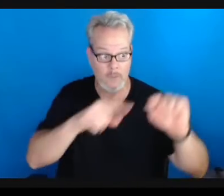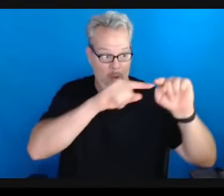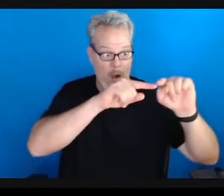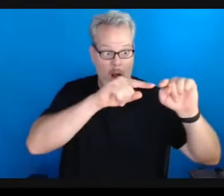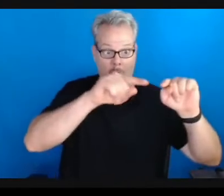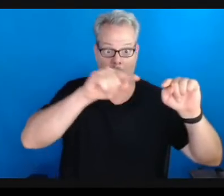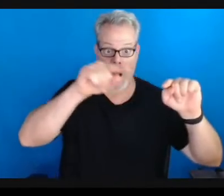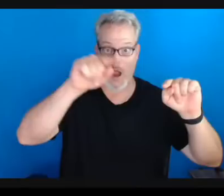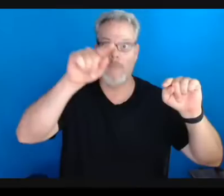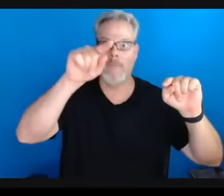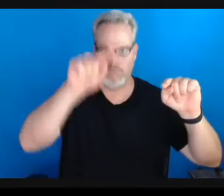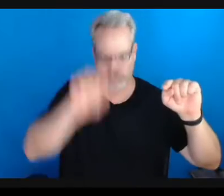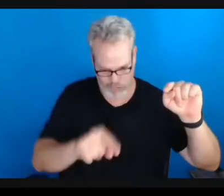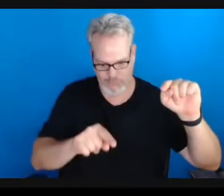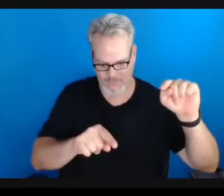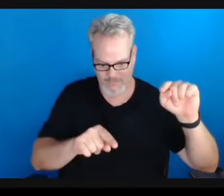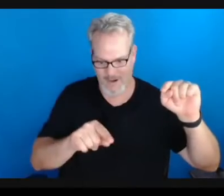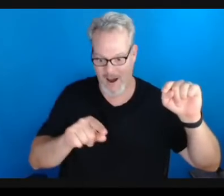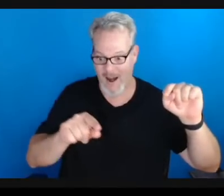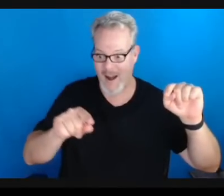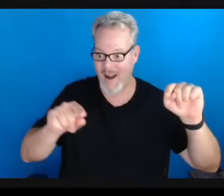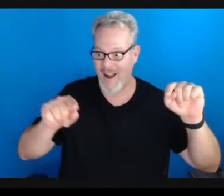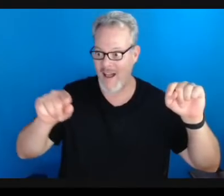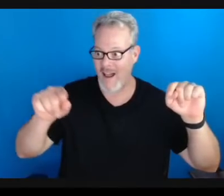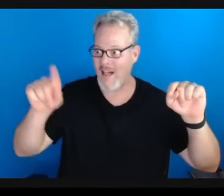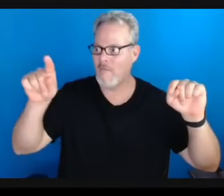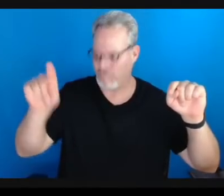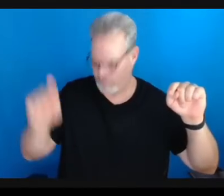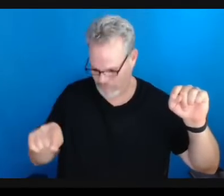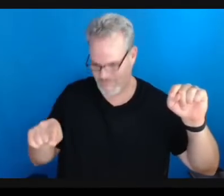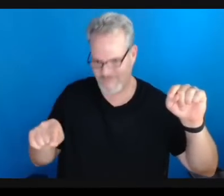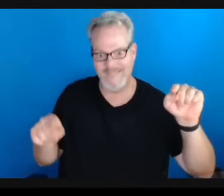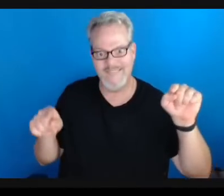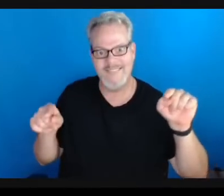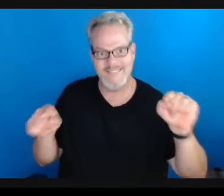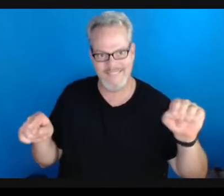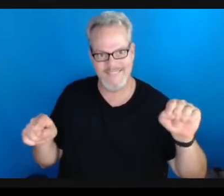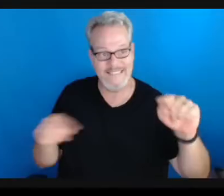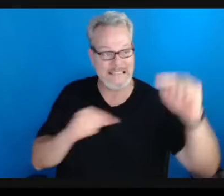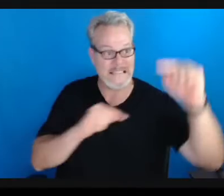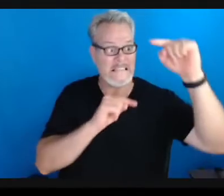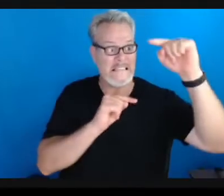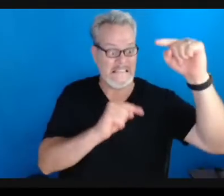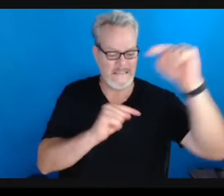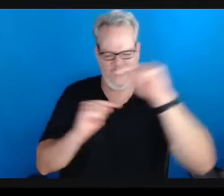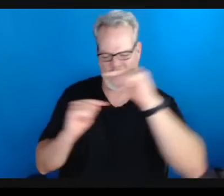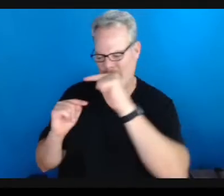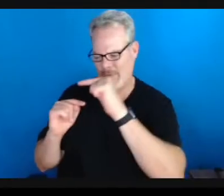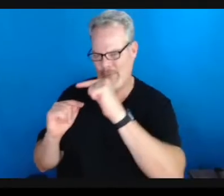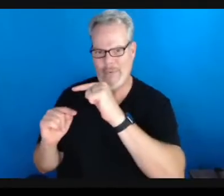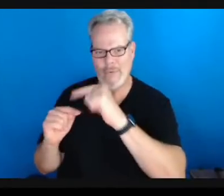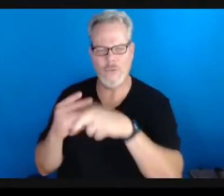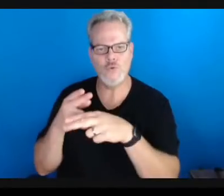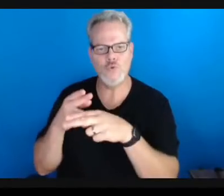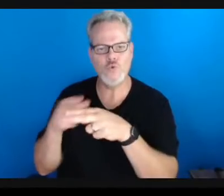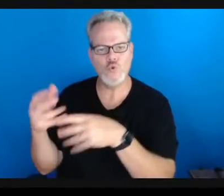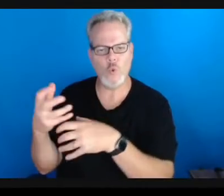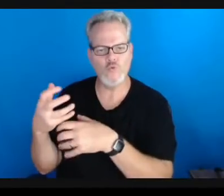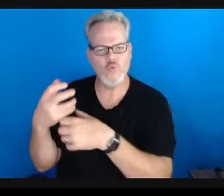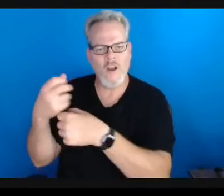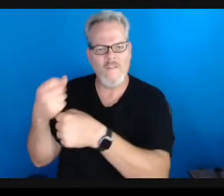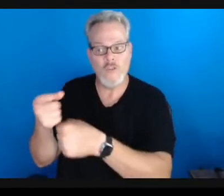after 18, a long recovery. 19 had a small drop, short recovery. 20 also had a small